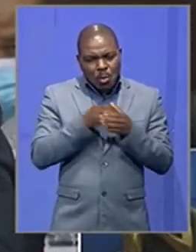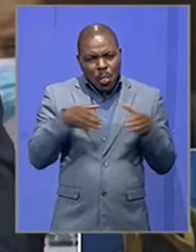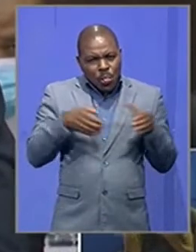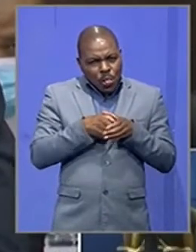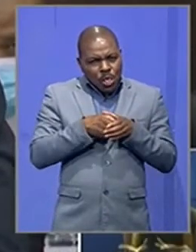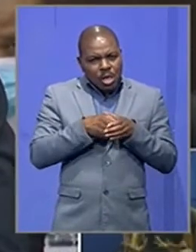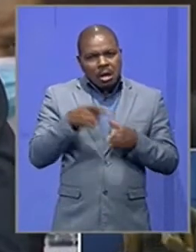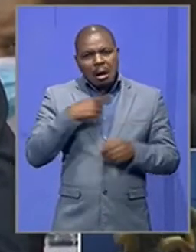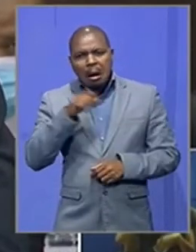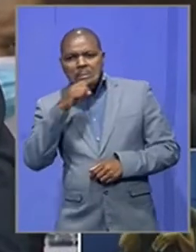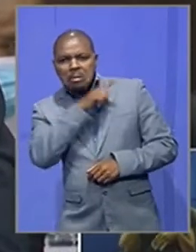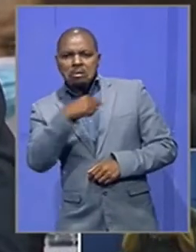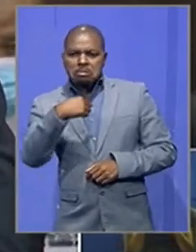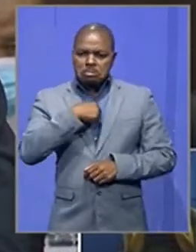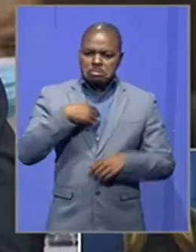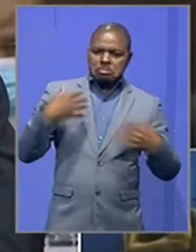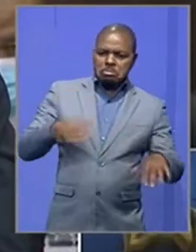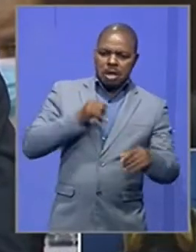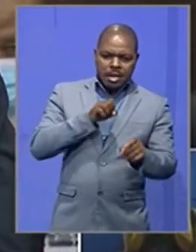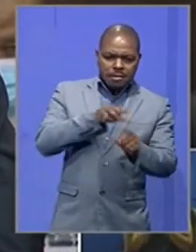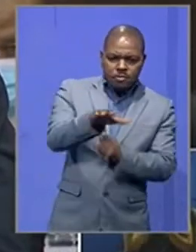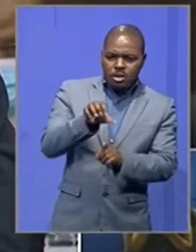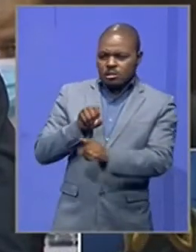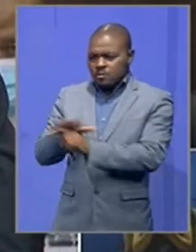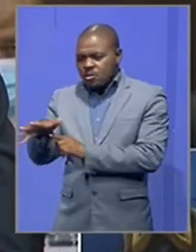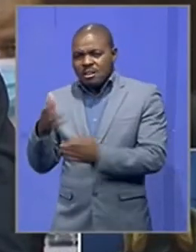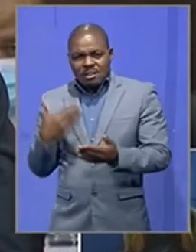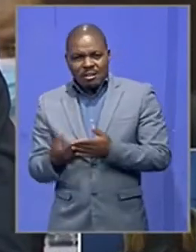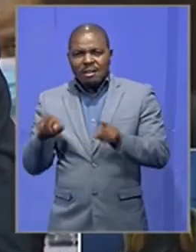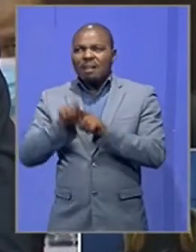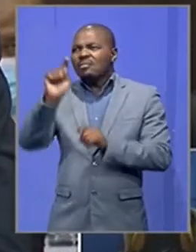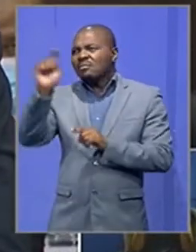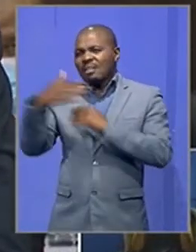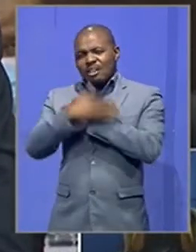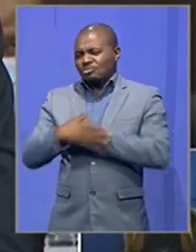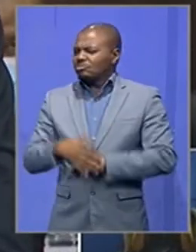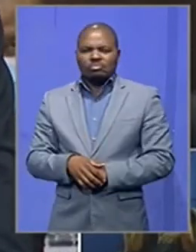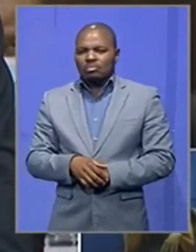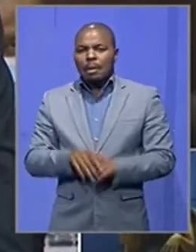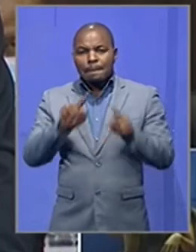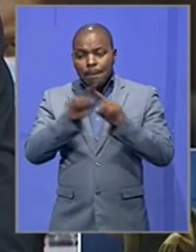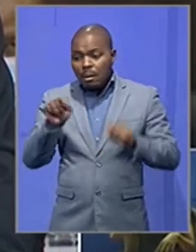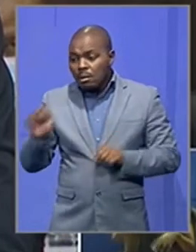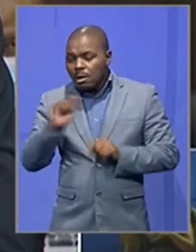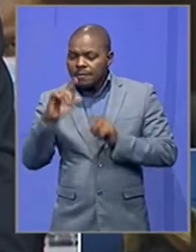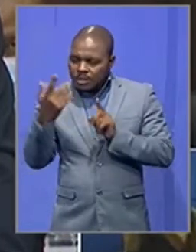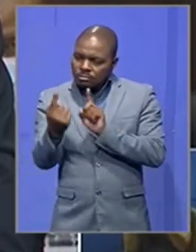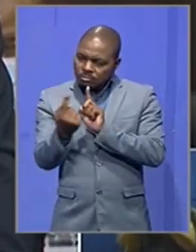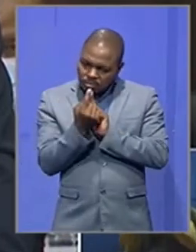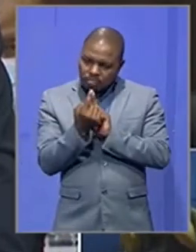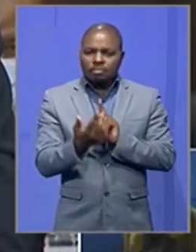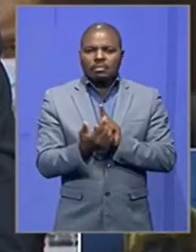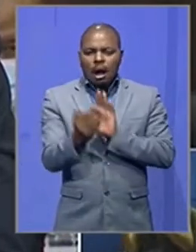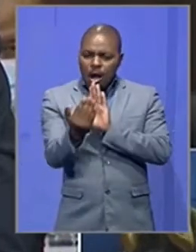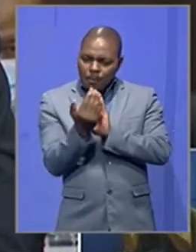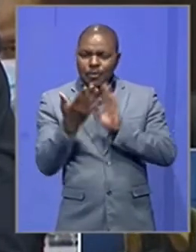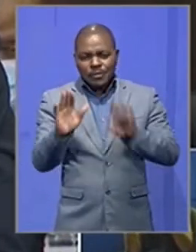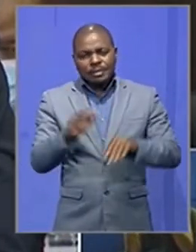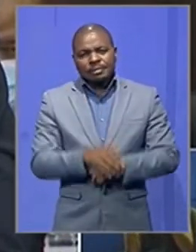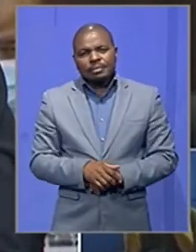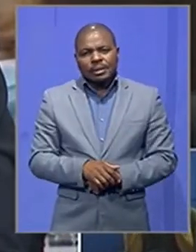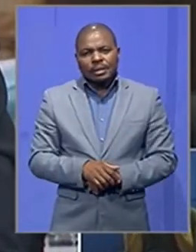that we've got the great influence that many other countries have. But we are being approached. And we are saying, as I